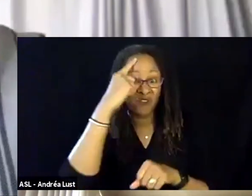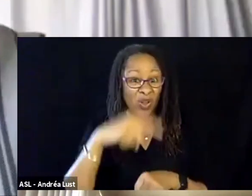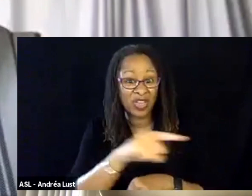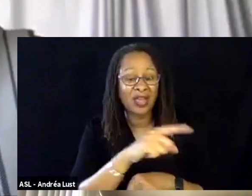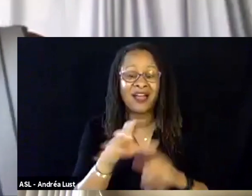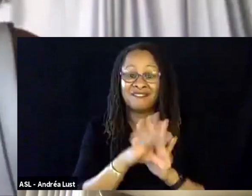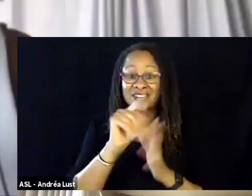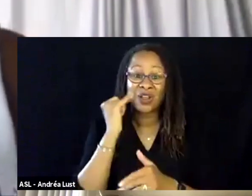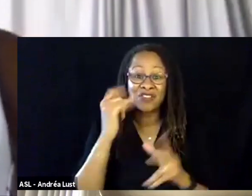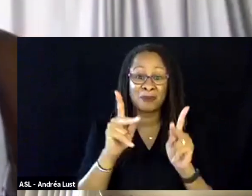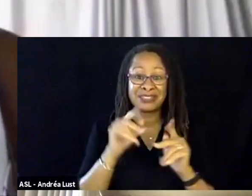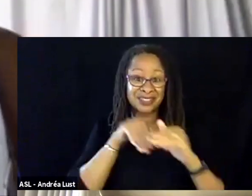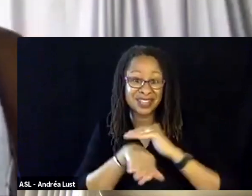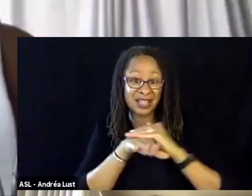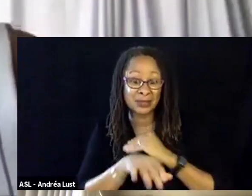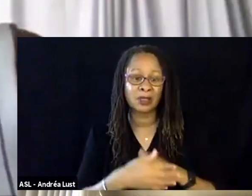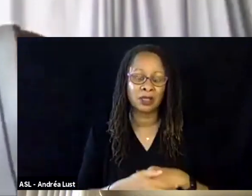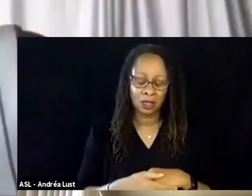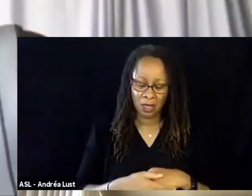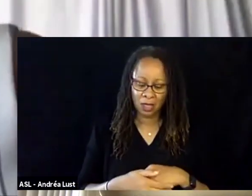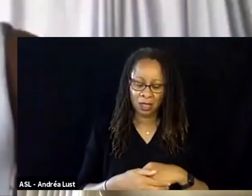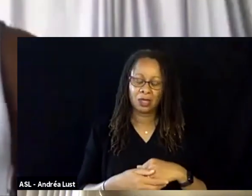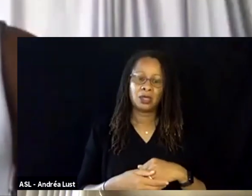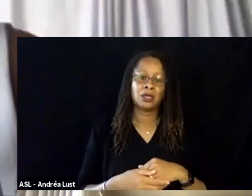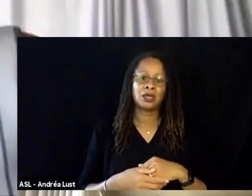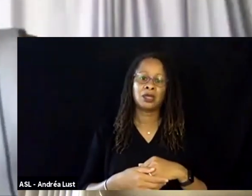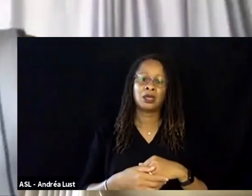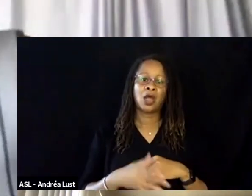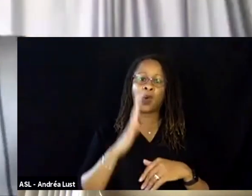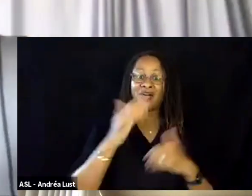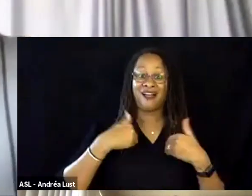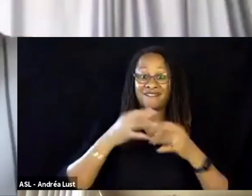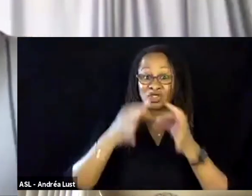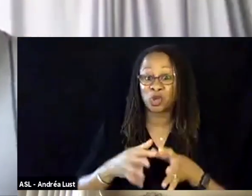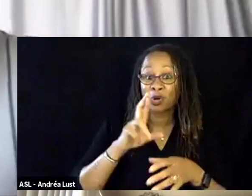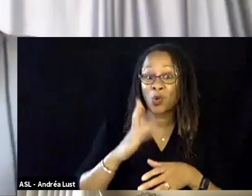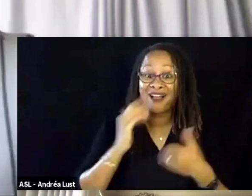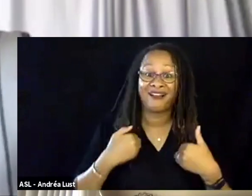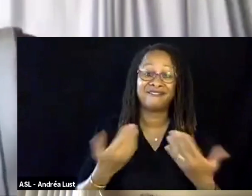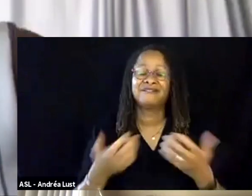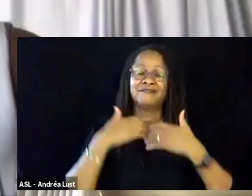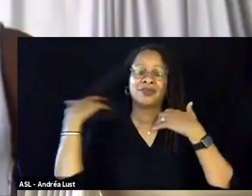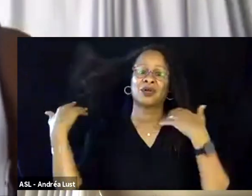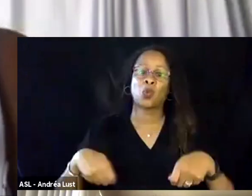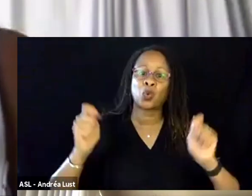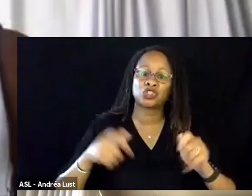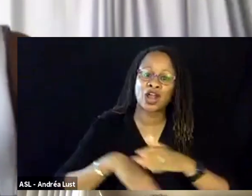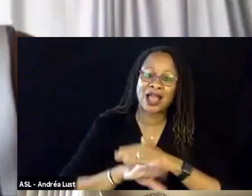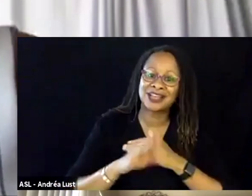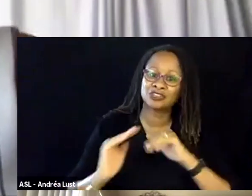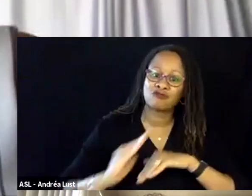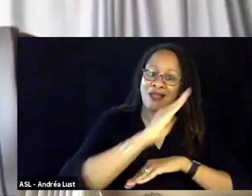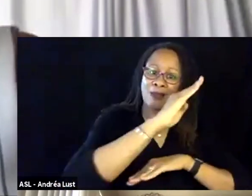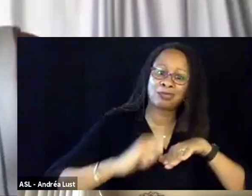find out if the place is accessible for them, or is there going to be an interpreter, or is it wheelchair accessible? Things like that. That shows that